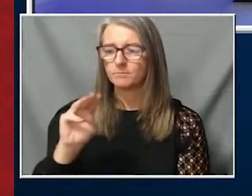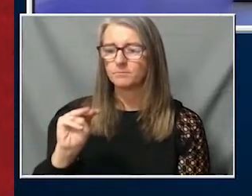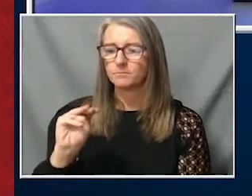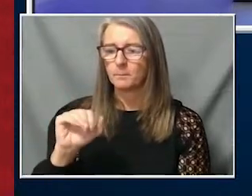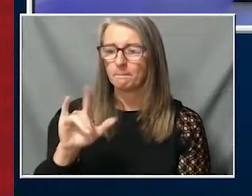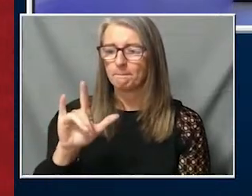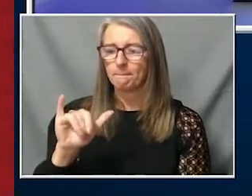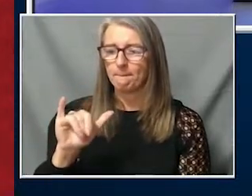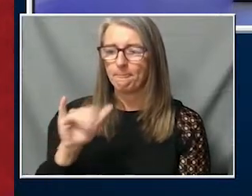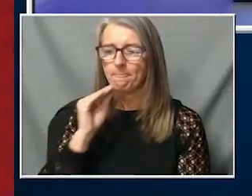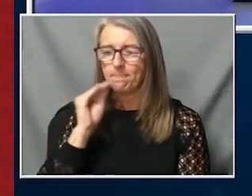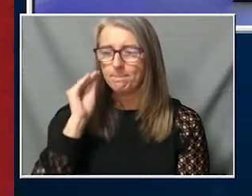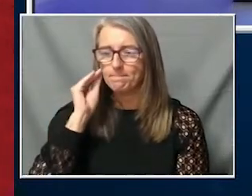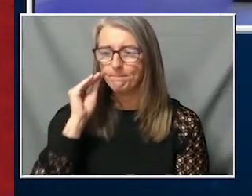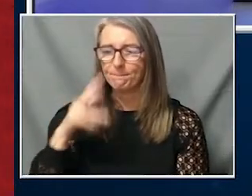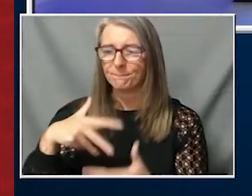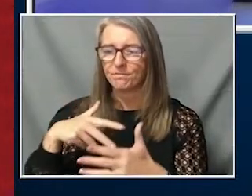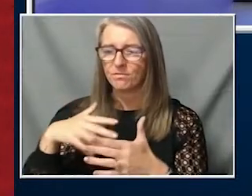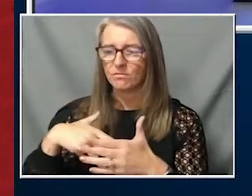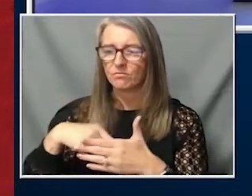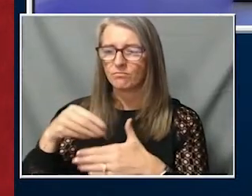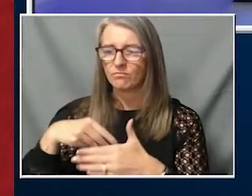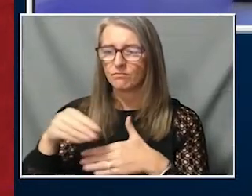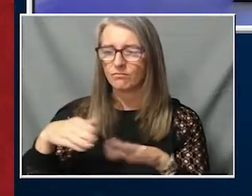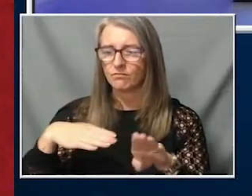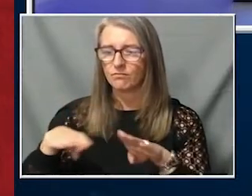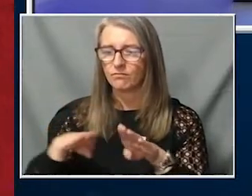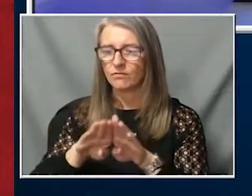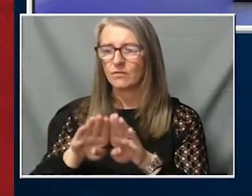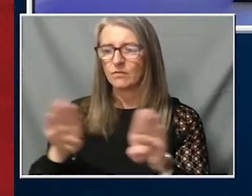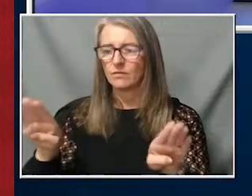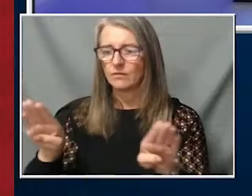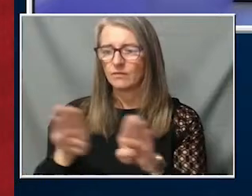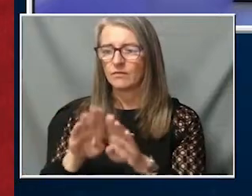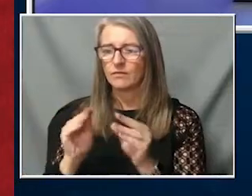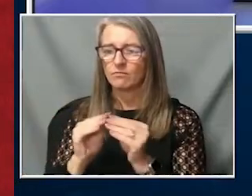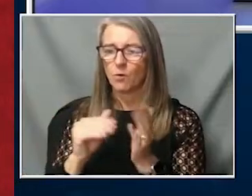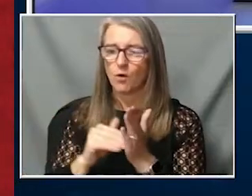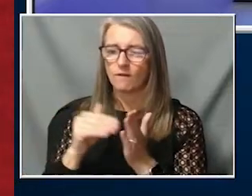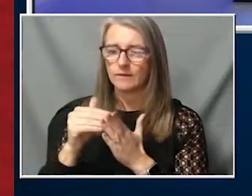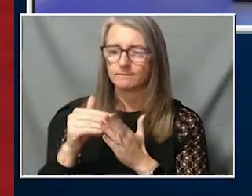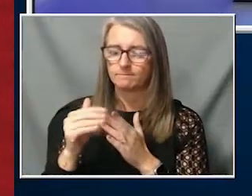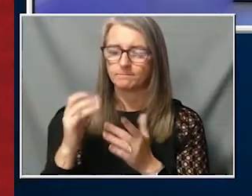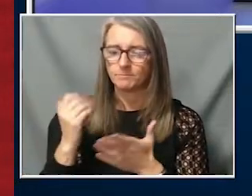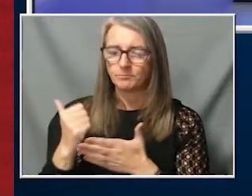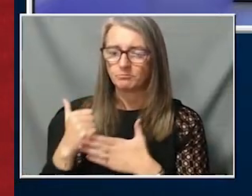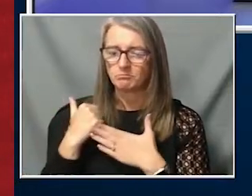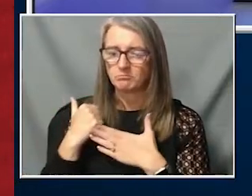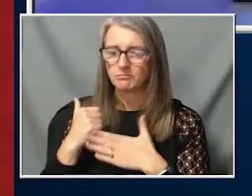home that has a walkout basement? Doors opening more often. Does that help?